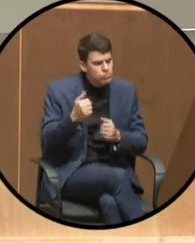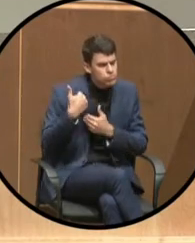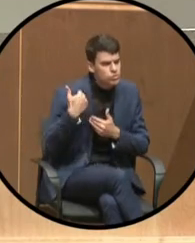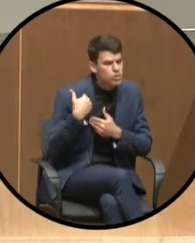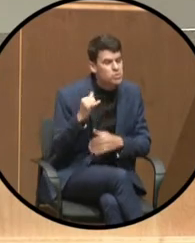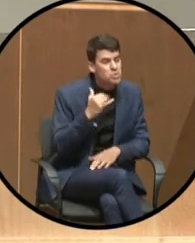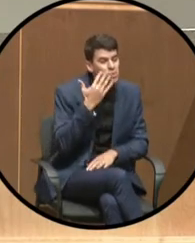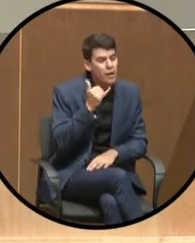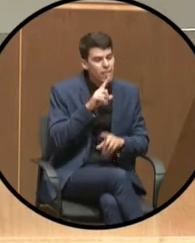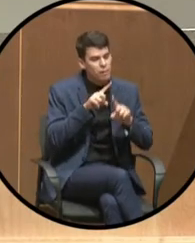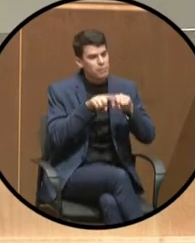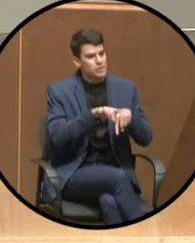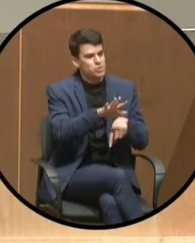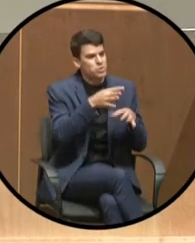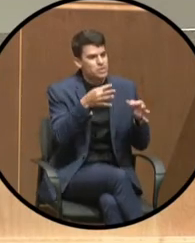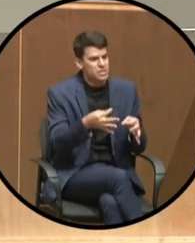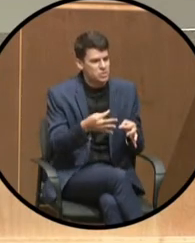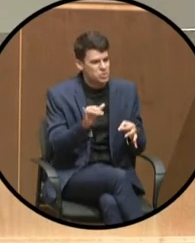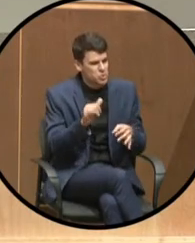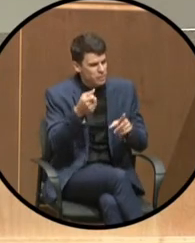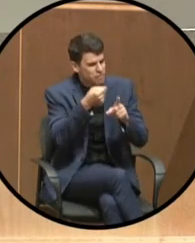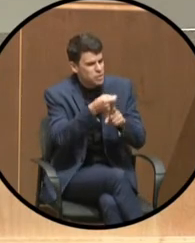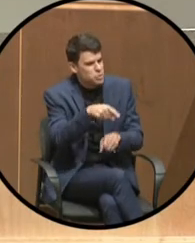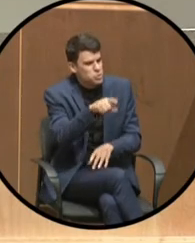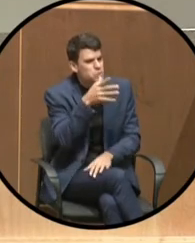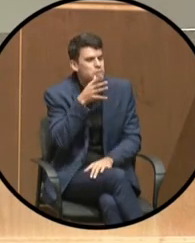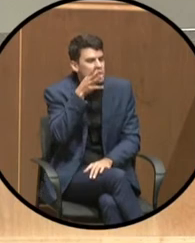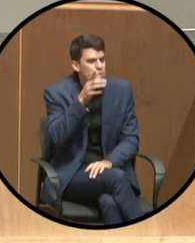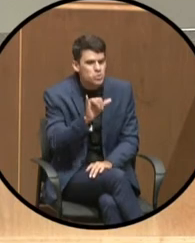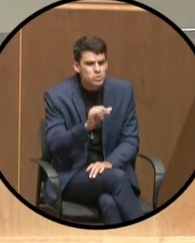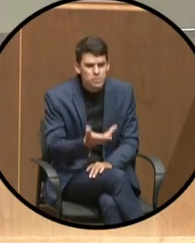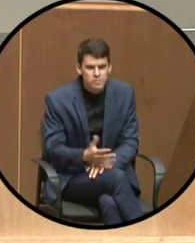you made. So